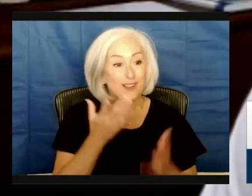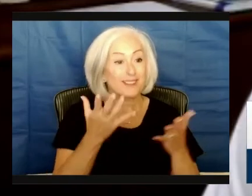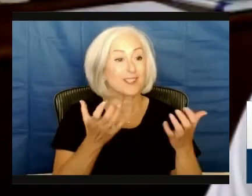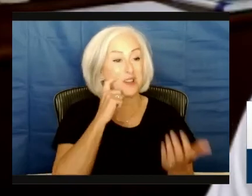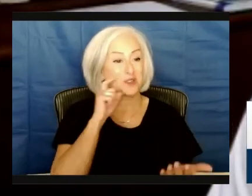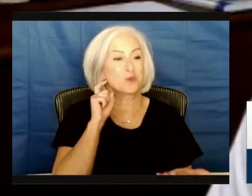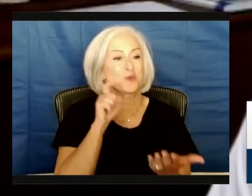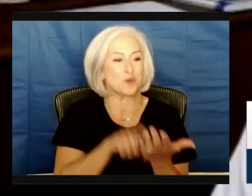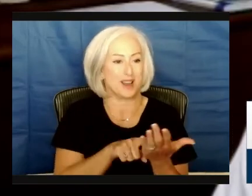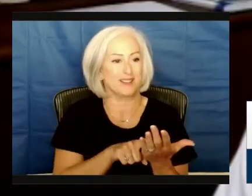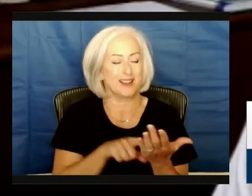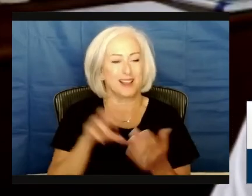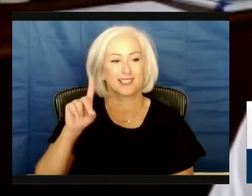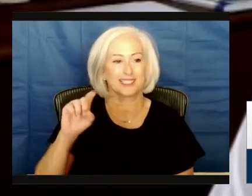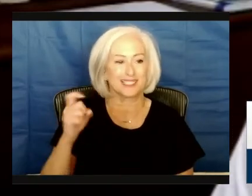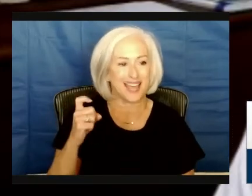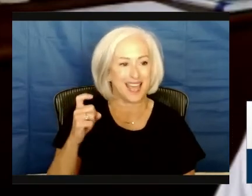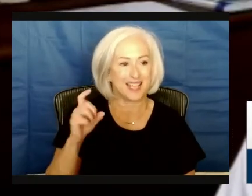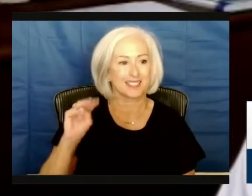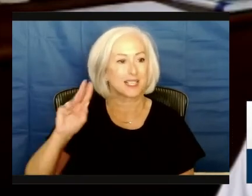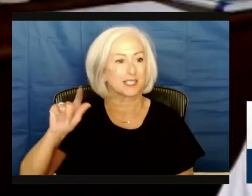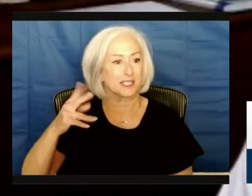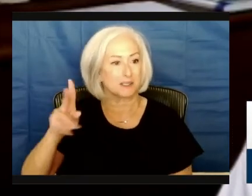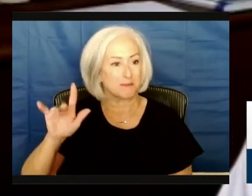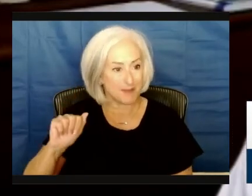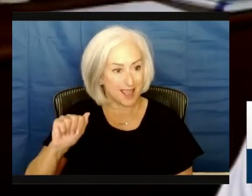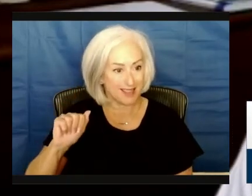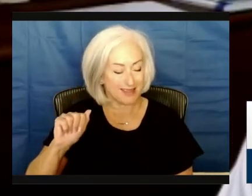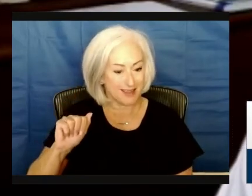recognize Dax and Samantha and the other